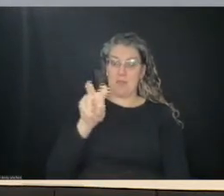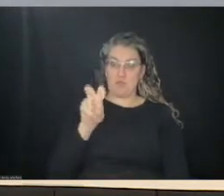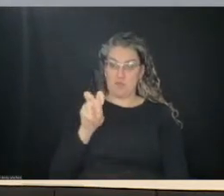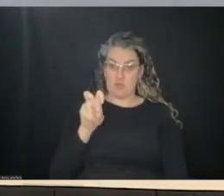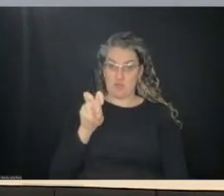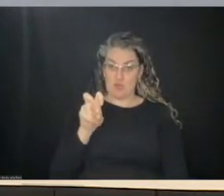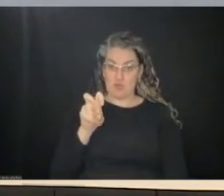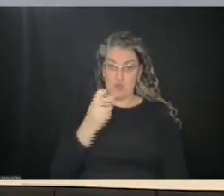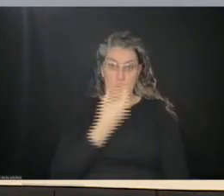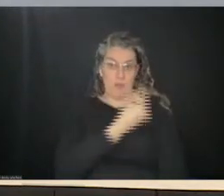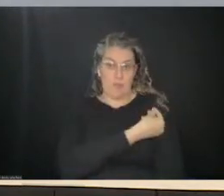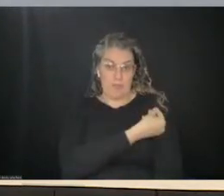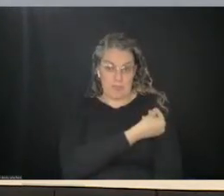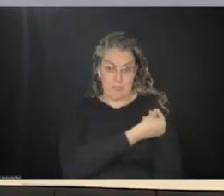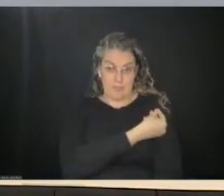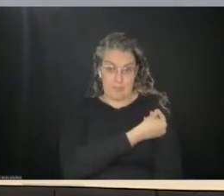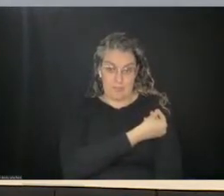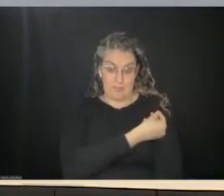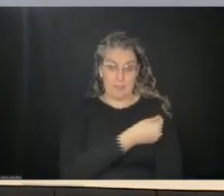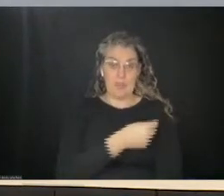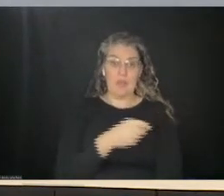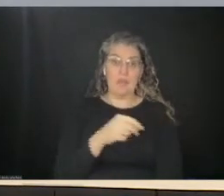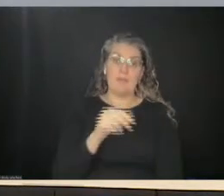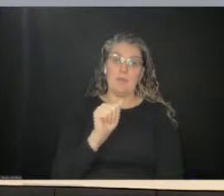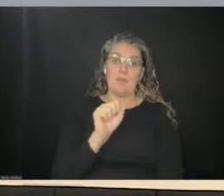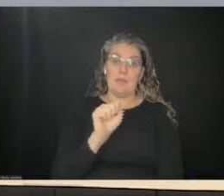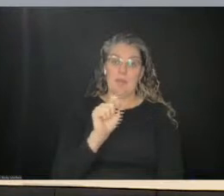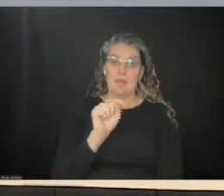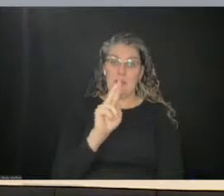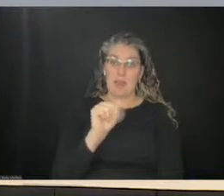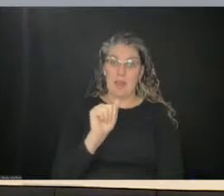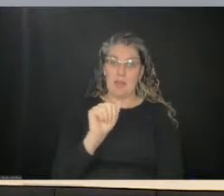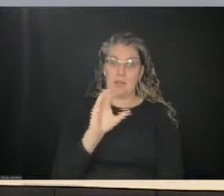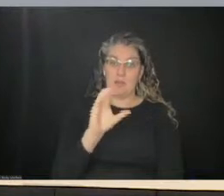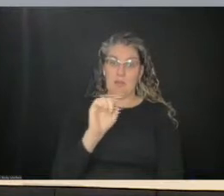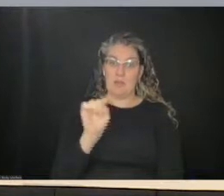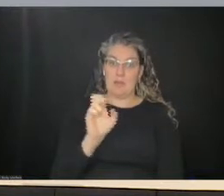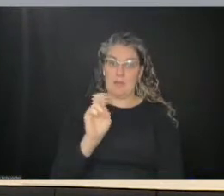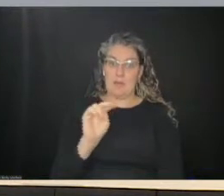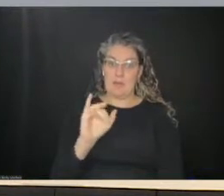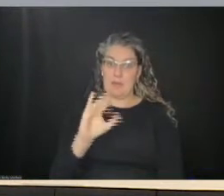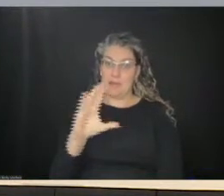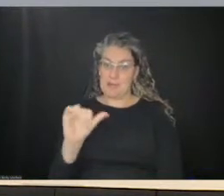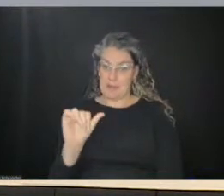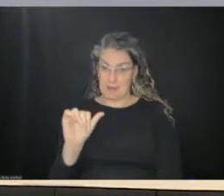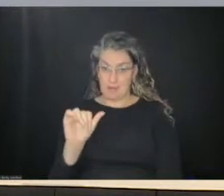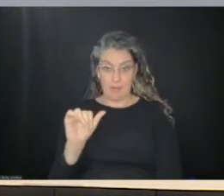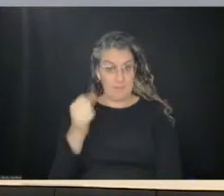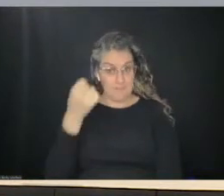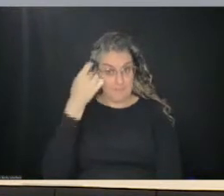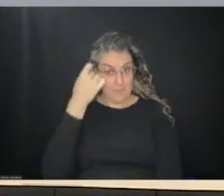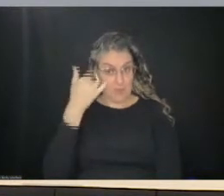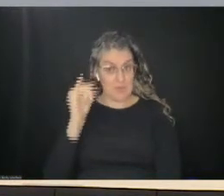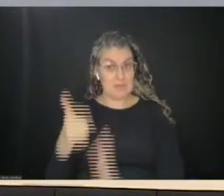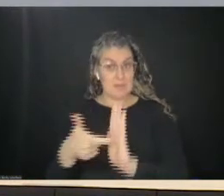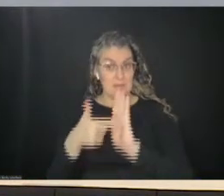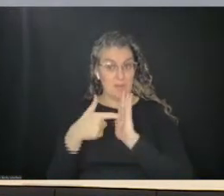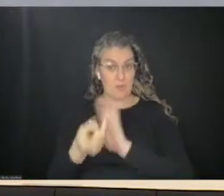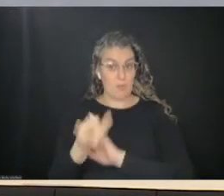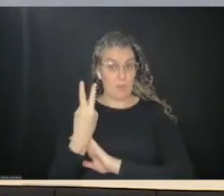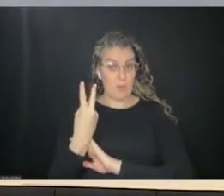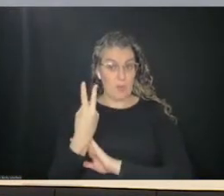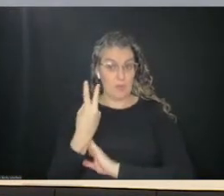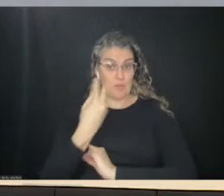Covishield vaccine. 2 doses of vaccine are needed to be considered fully vaccinated, and typically the